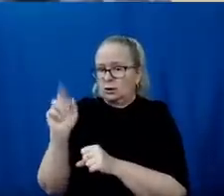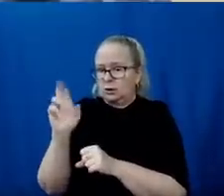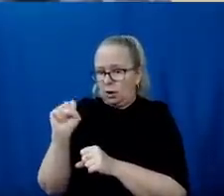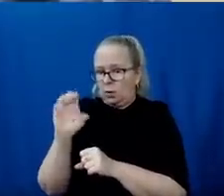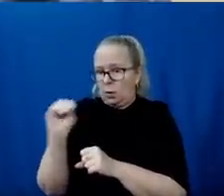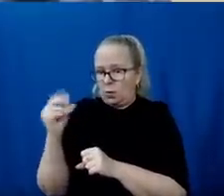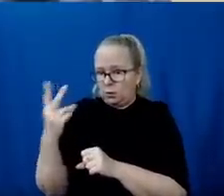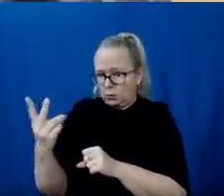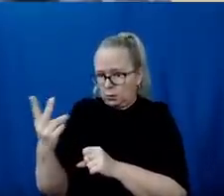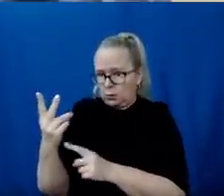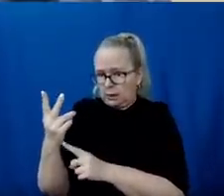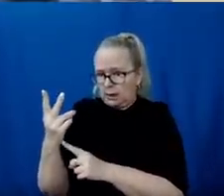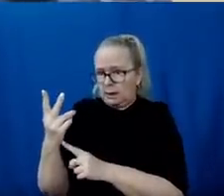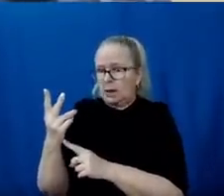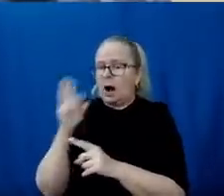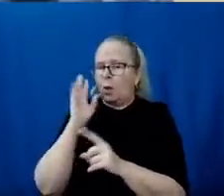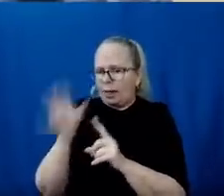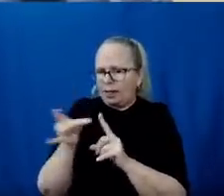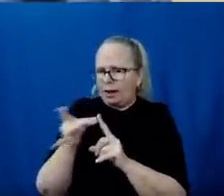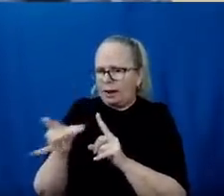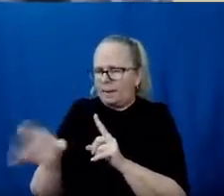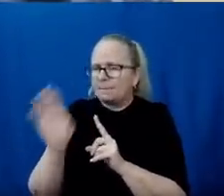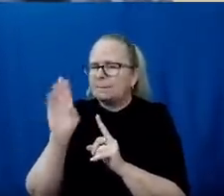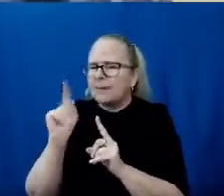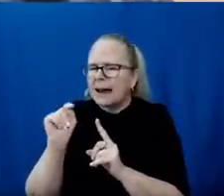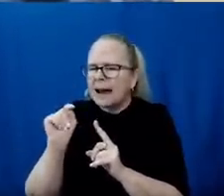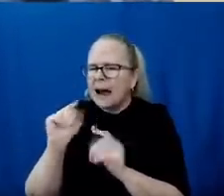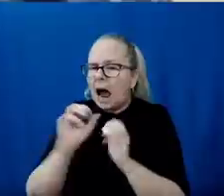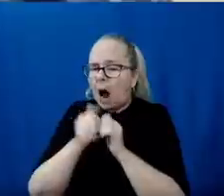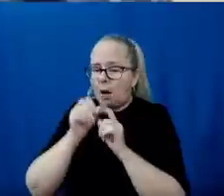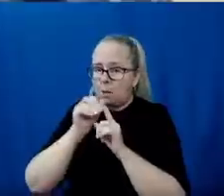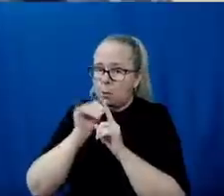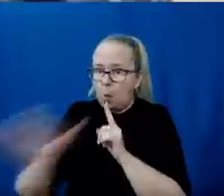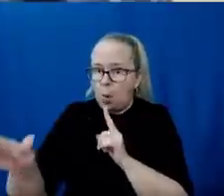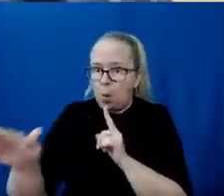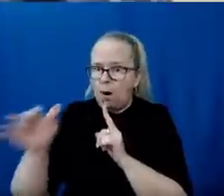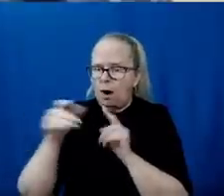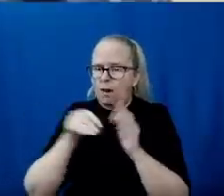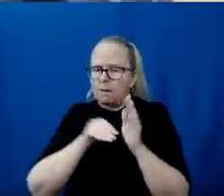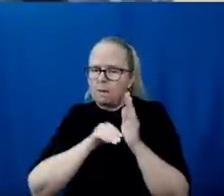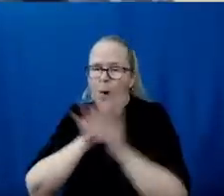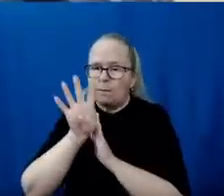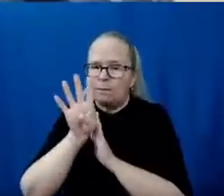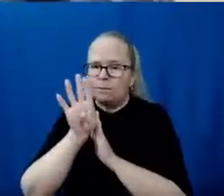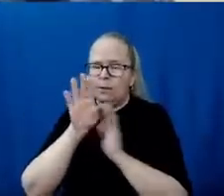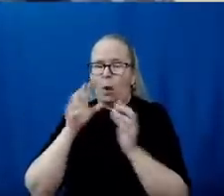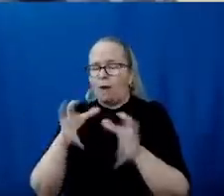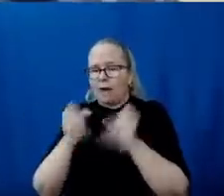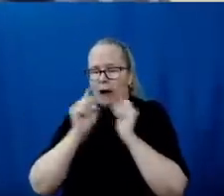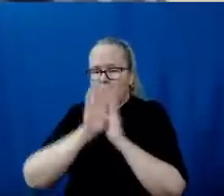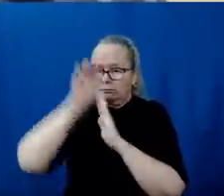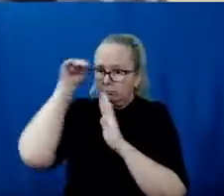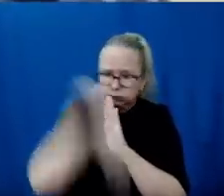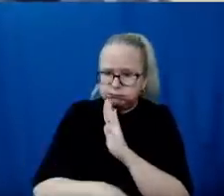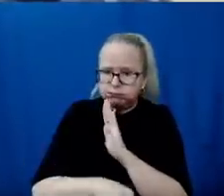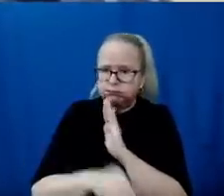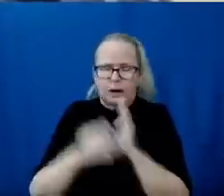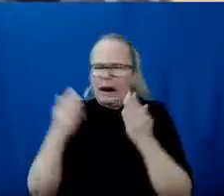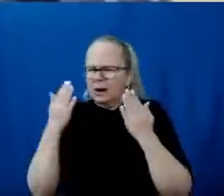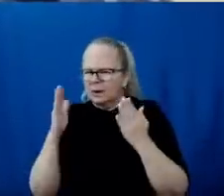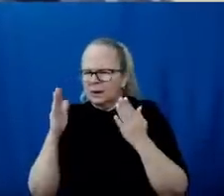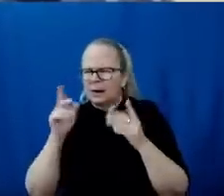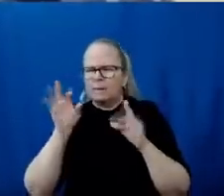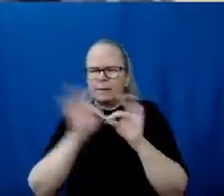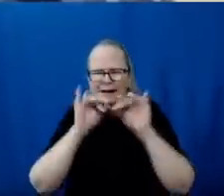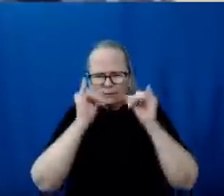COVID-19 illness. What we don't necessarily understand particularly well is the dynamics. How quickly does it peak and how quickly does it fall?